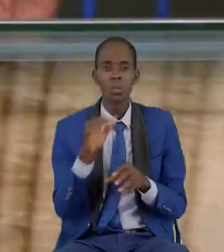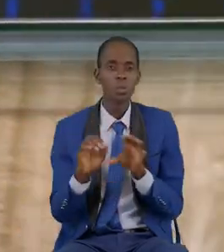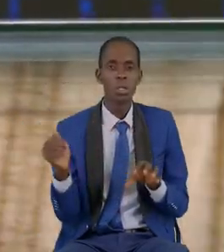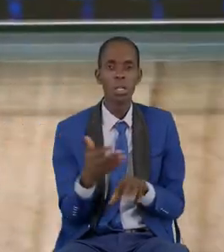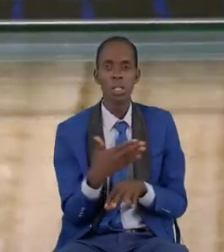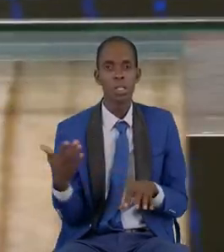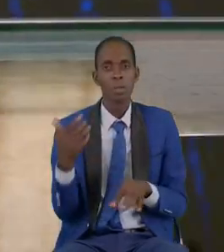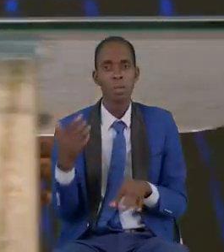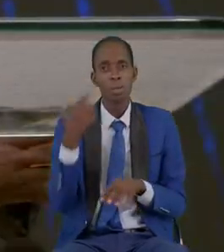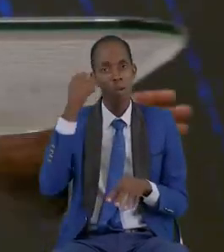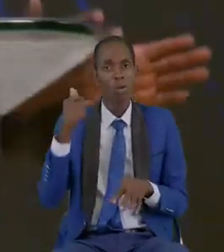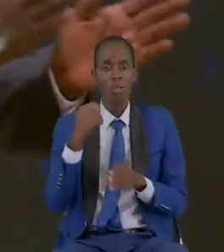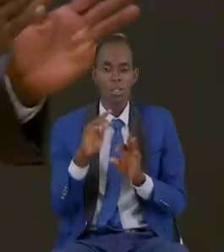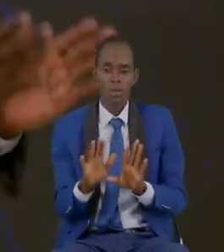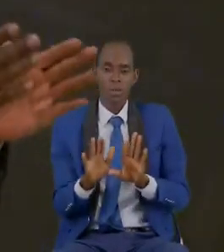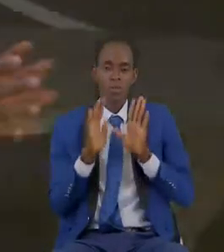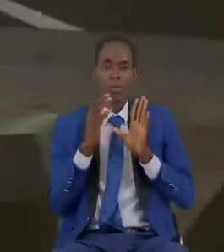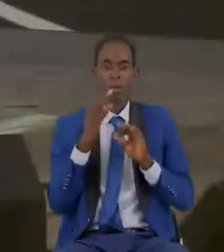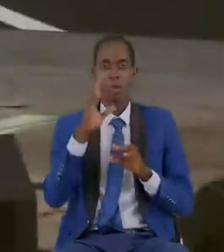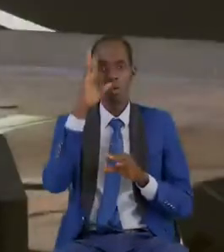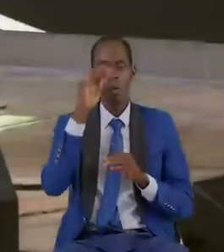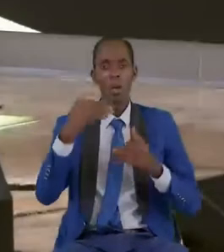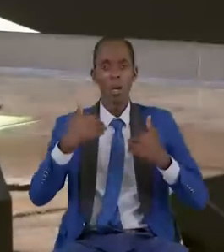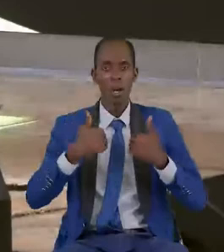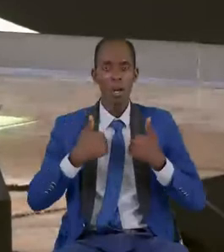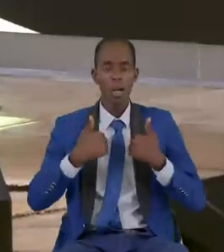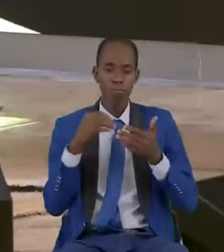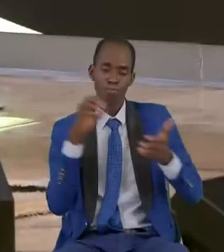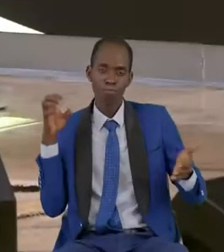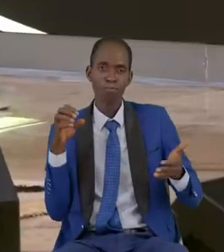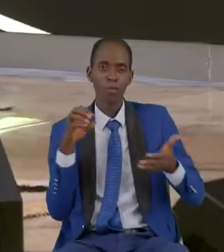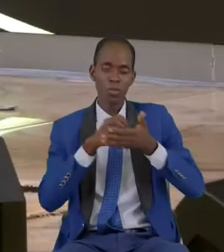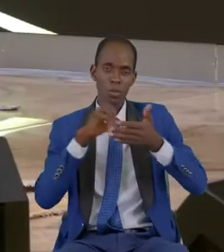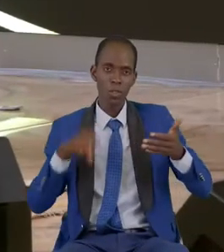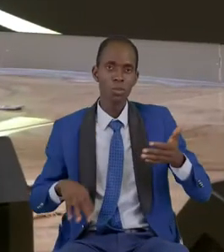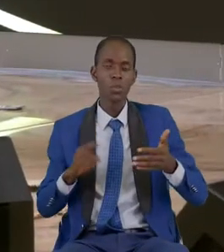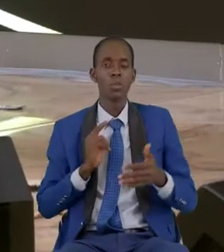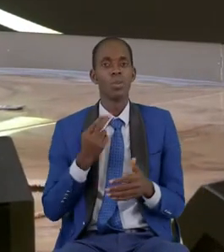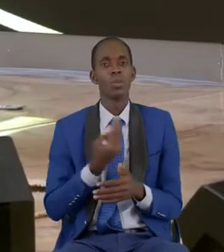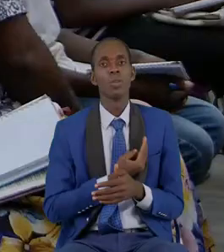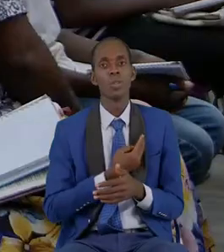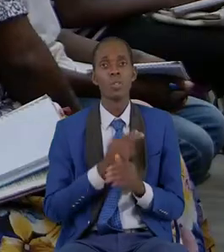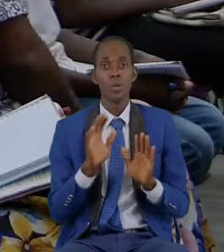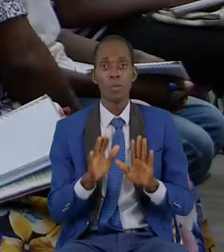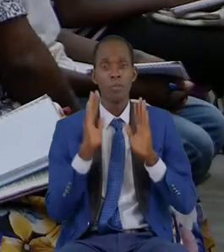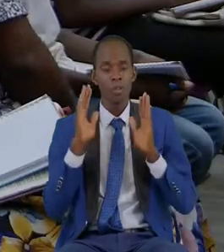the fear of man has disabled us. Fear will vanish